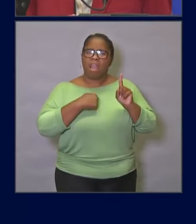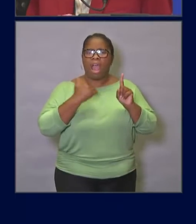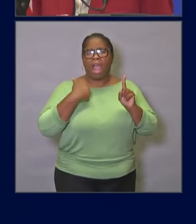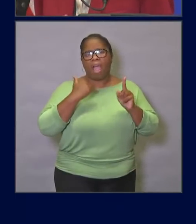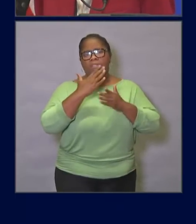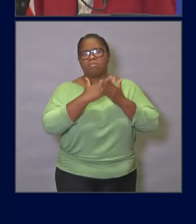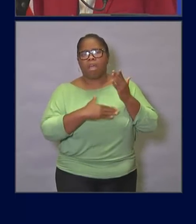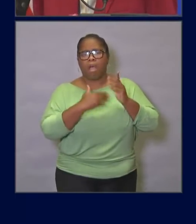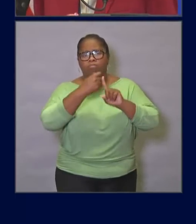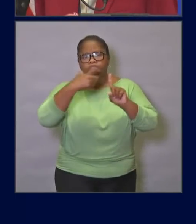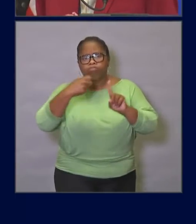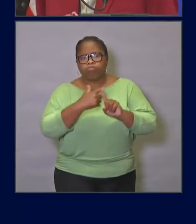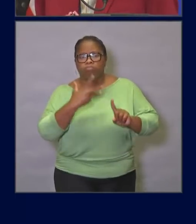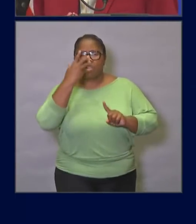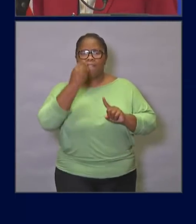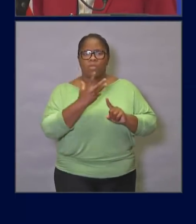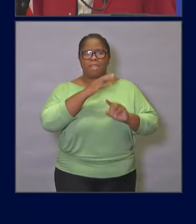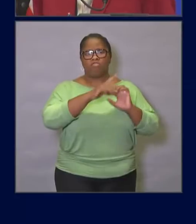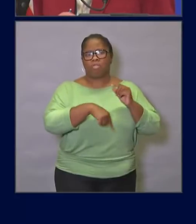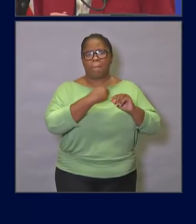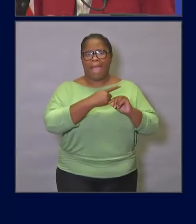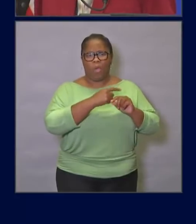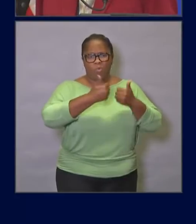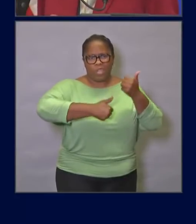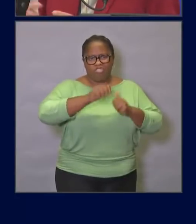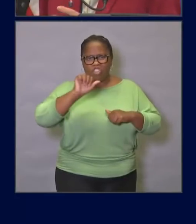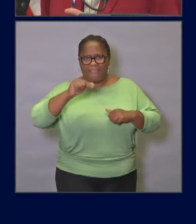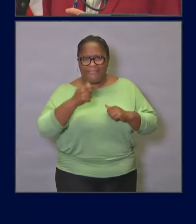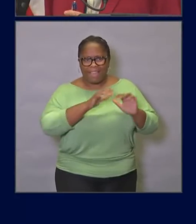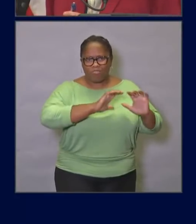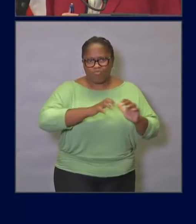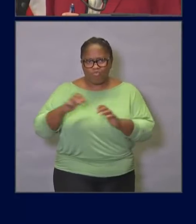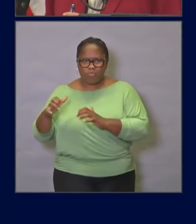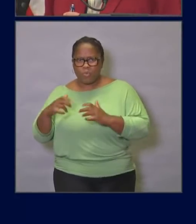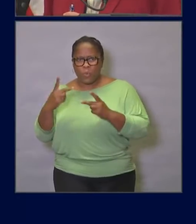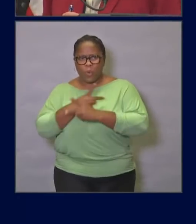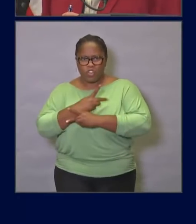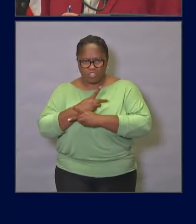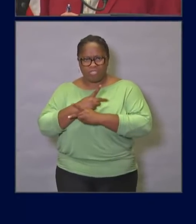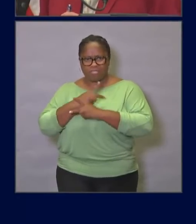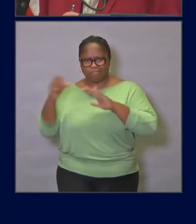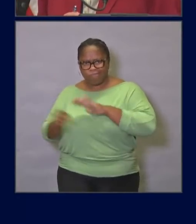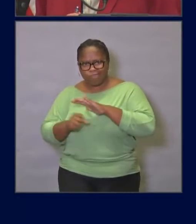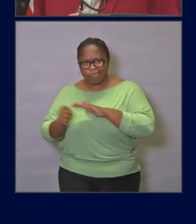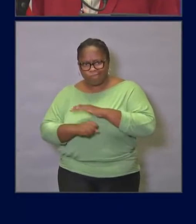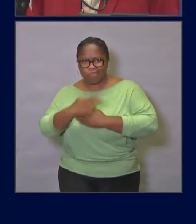driving some of the increases that we saw in hospitalizations. Next slide.